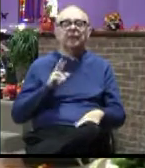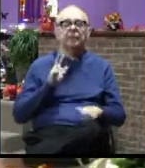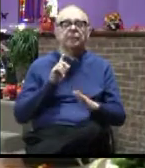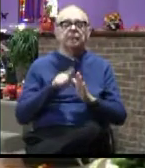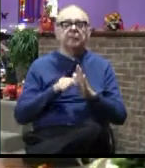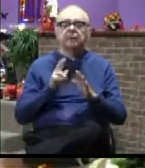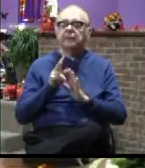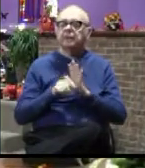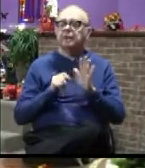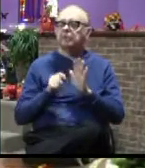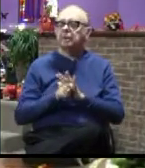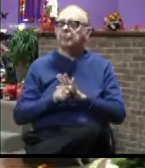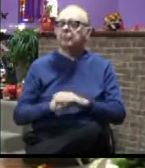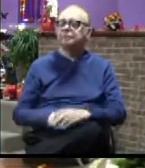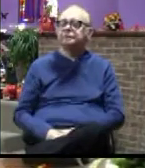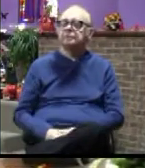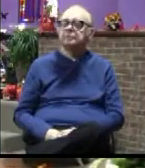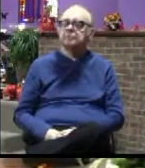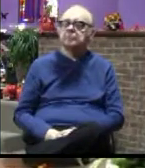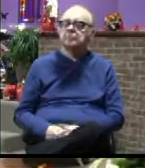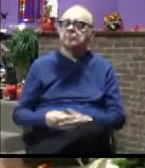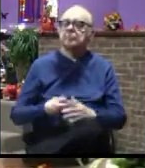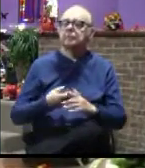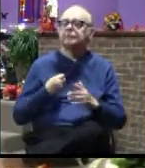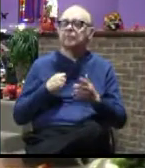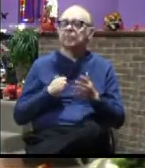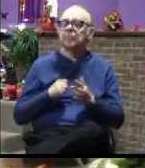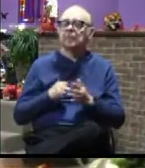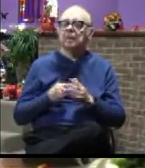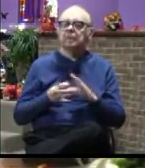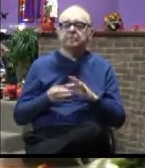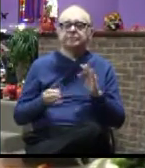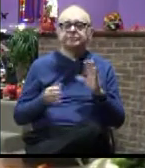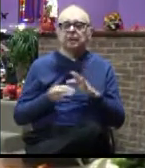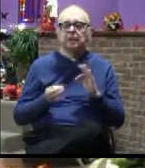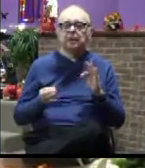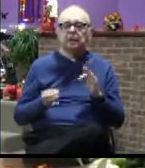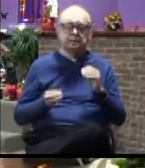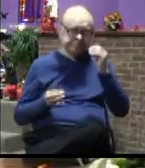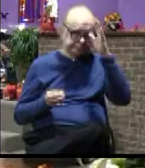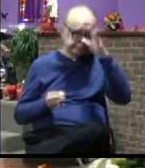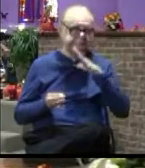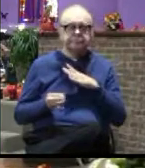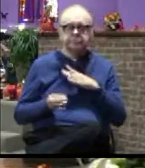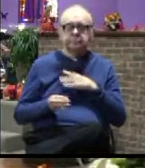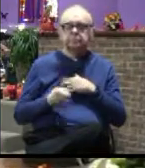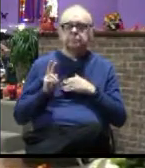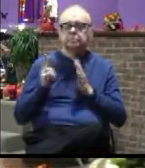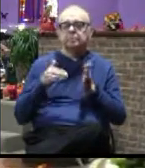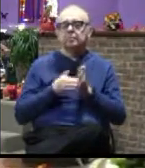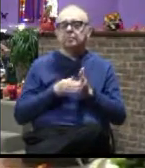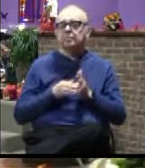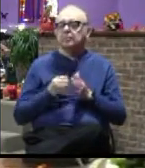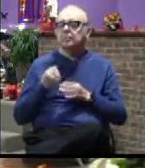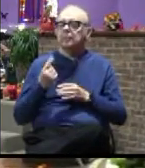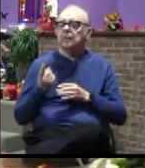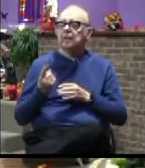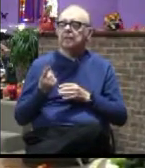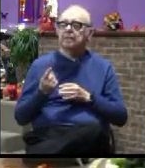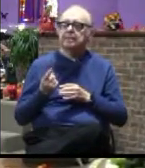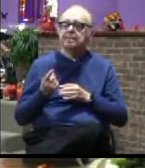-minute video taken from a story of a gentleman in 2011